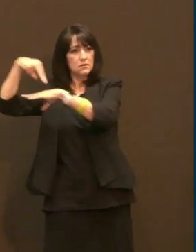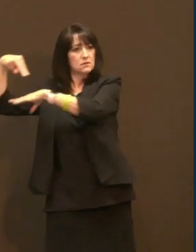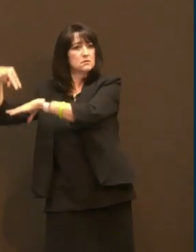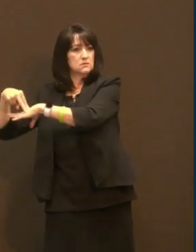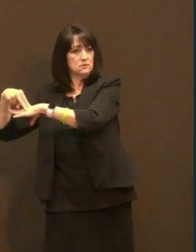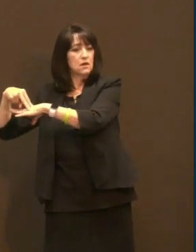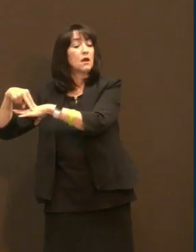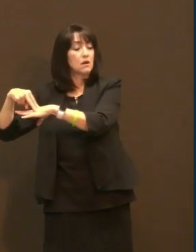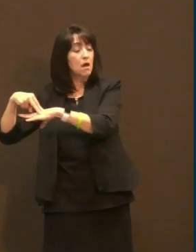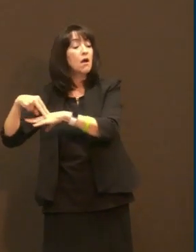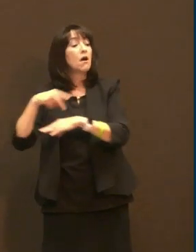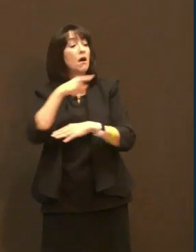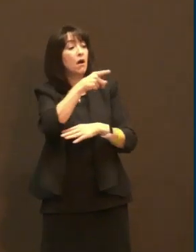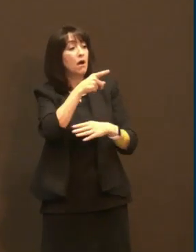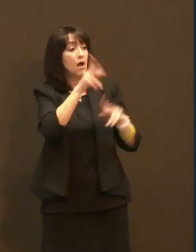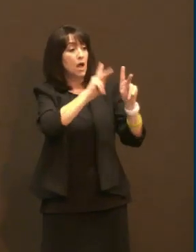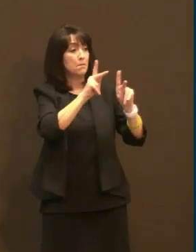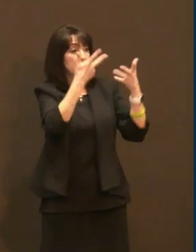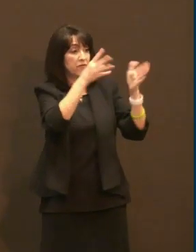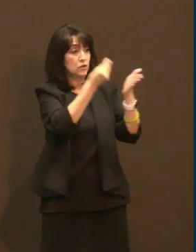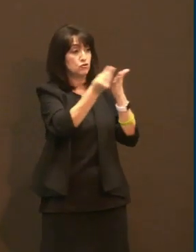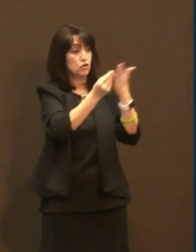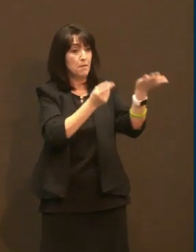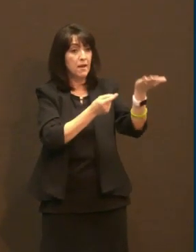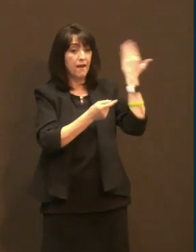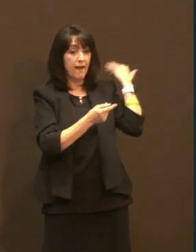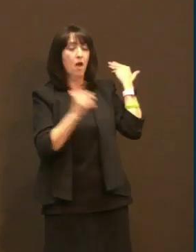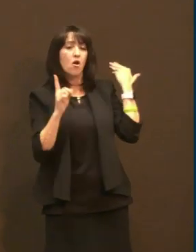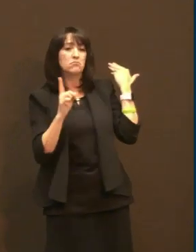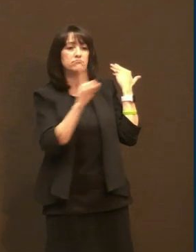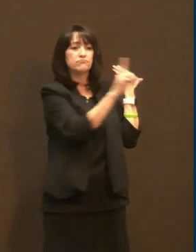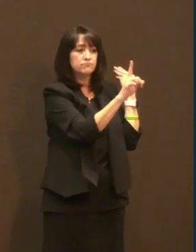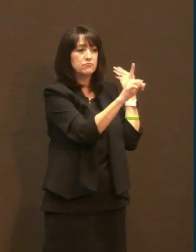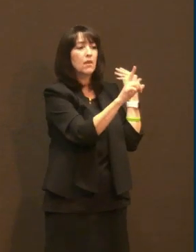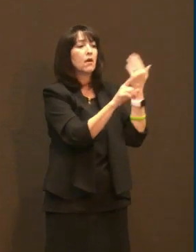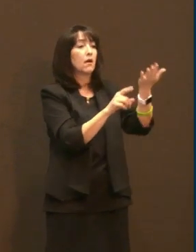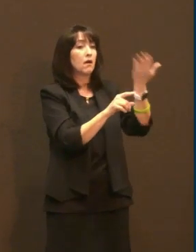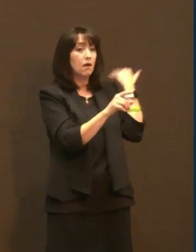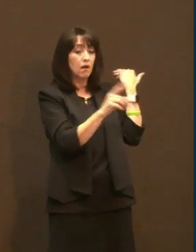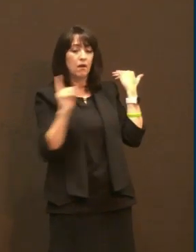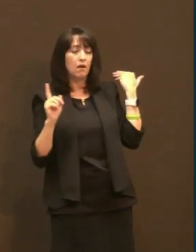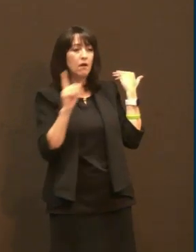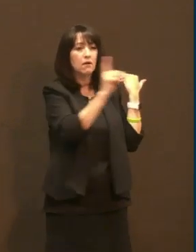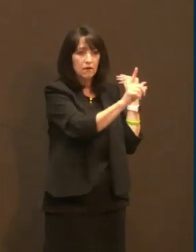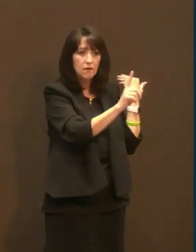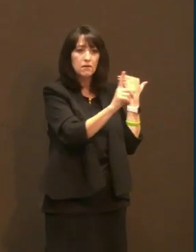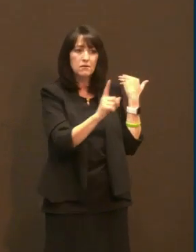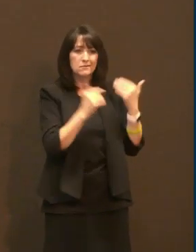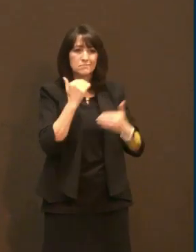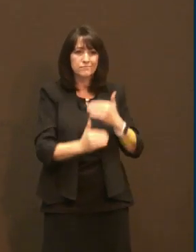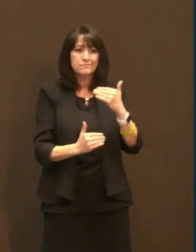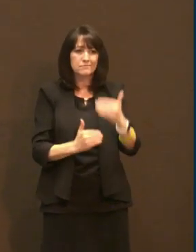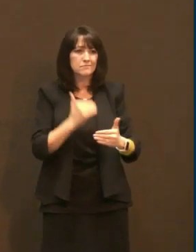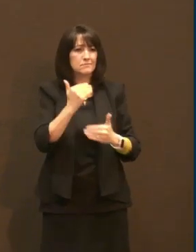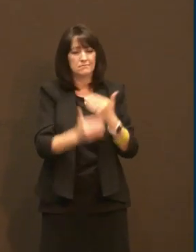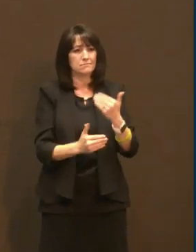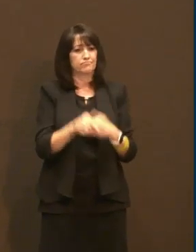keep your distance. The aisles tend to be one way down, one way back. And so those are the kinds of accommodations that our business